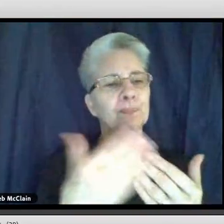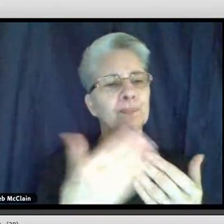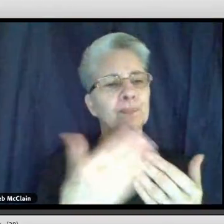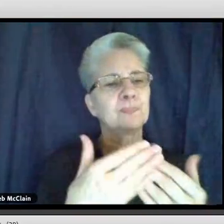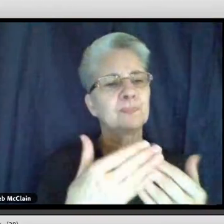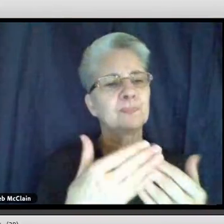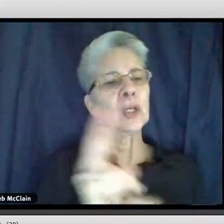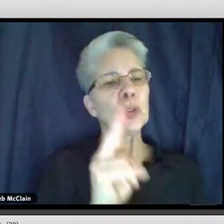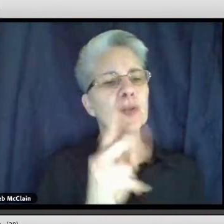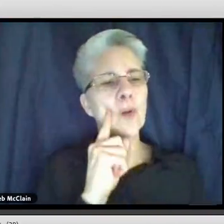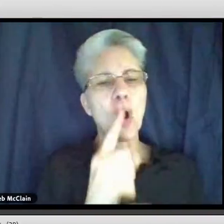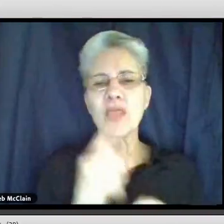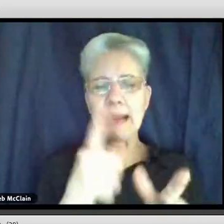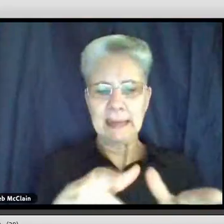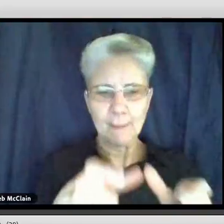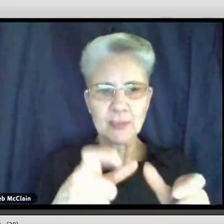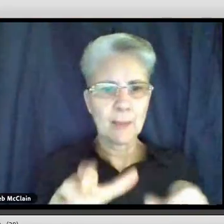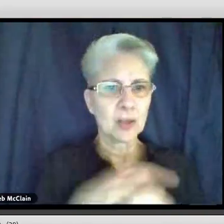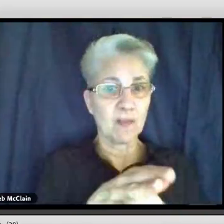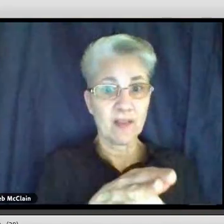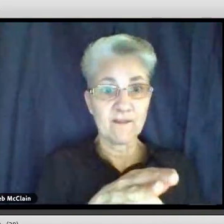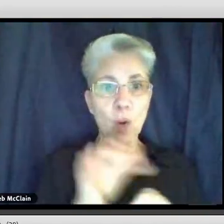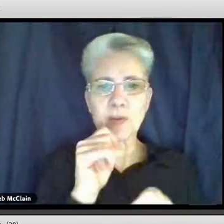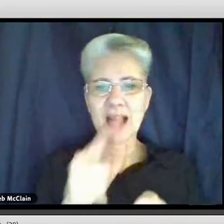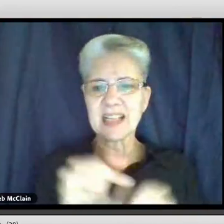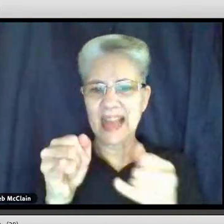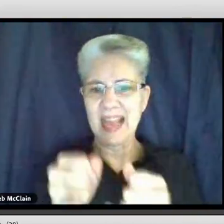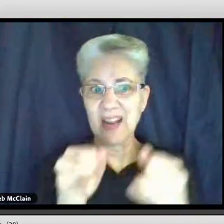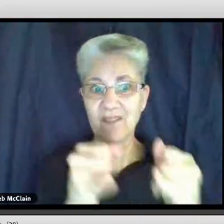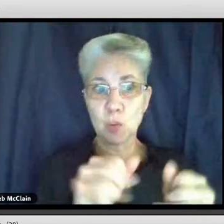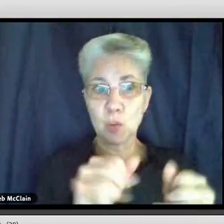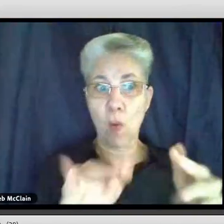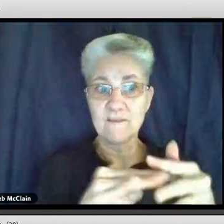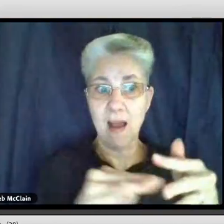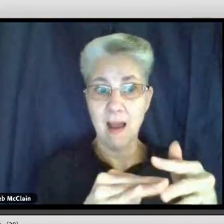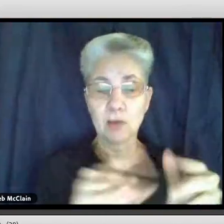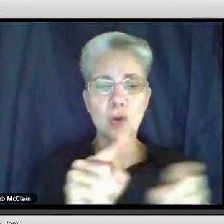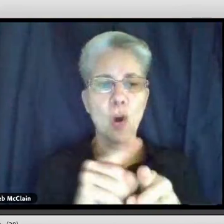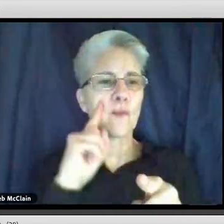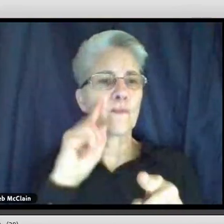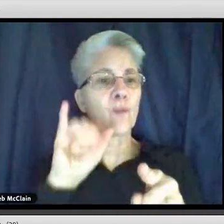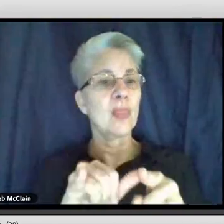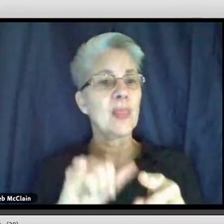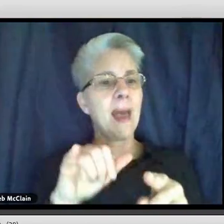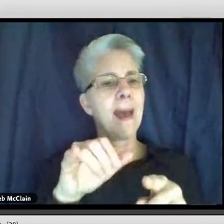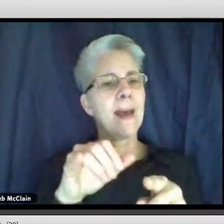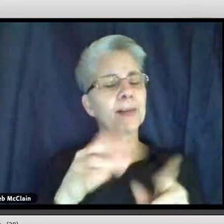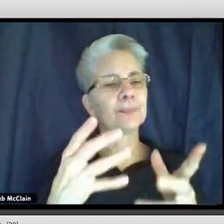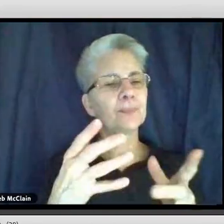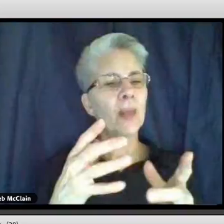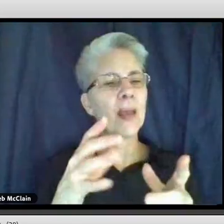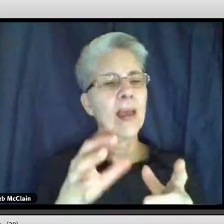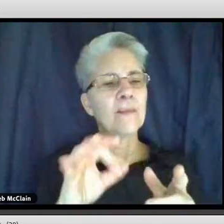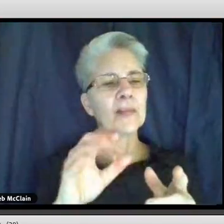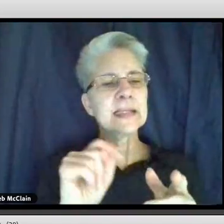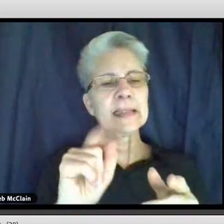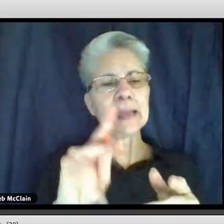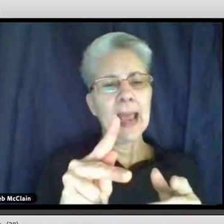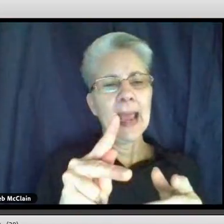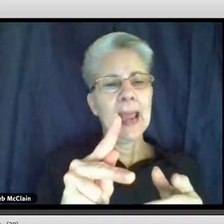picture of the entirety of the item and not just the individual files. Also for that, FTK Imager is